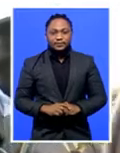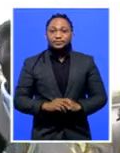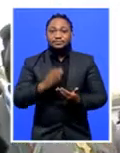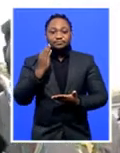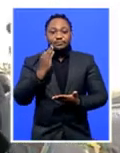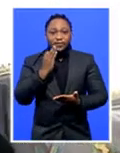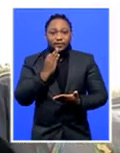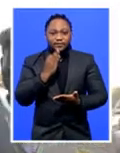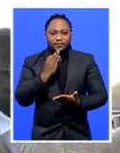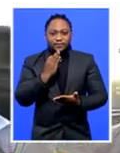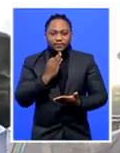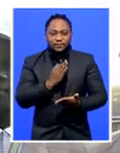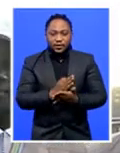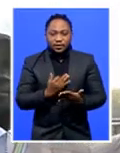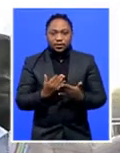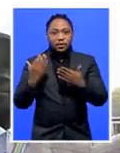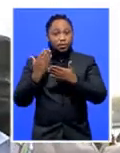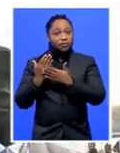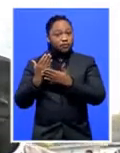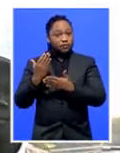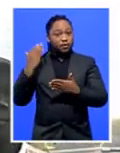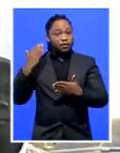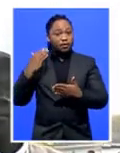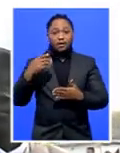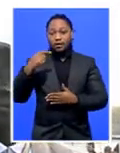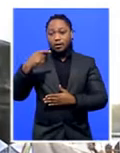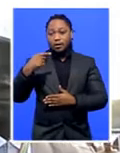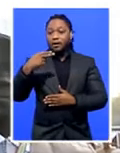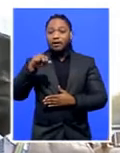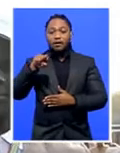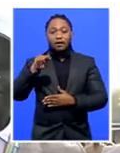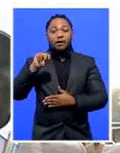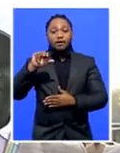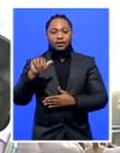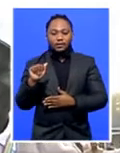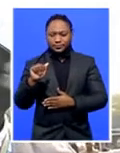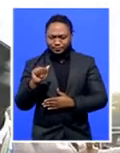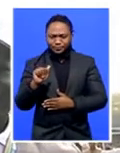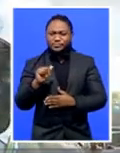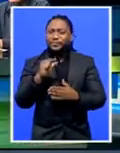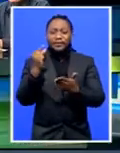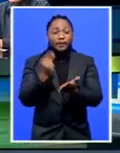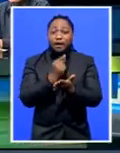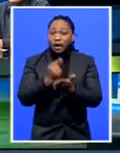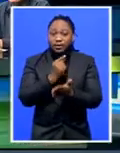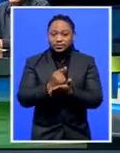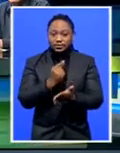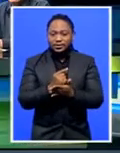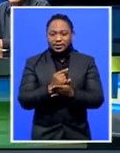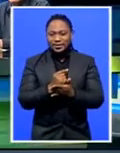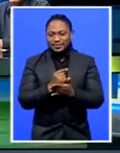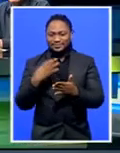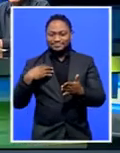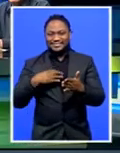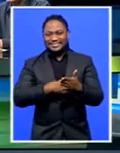This is That he's in the there queue with the former president of Ghana. I'm not quite sure whether we'll listen to this, will we be able to get sound from this? All right,